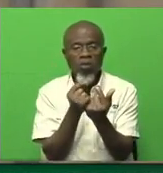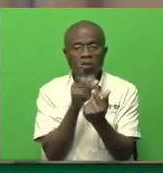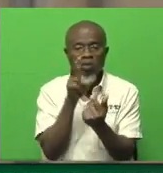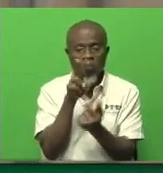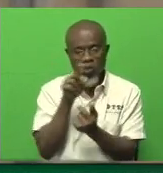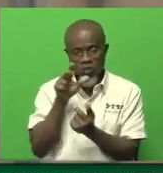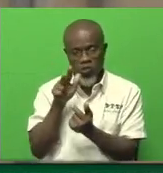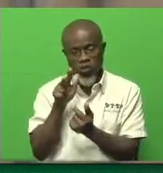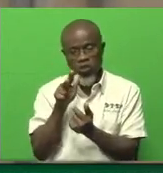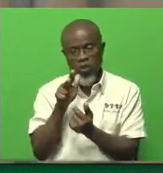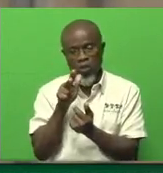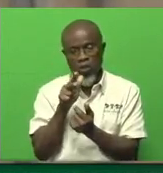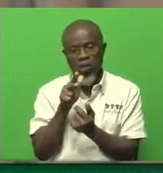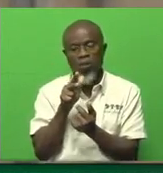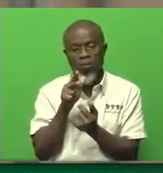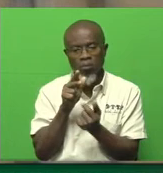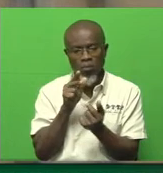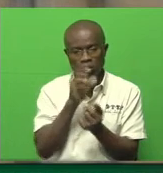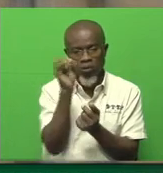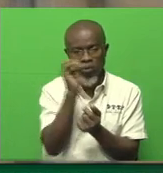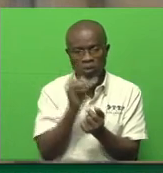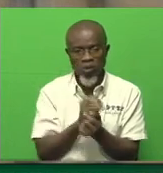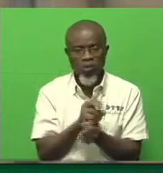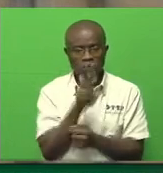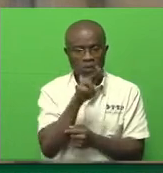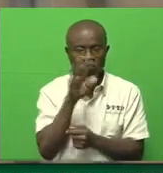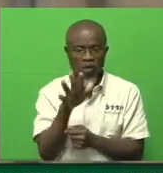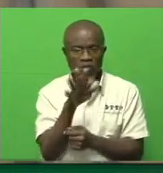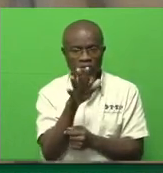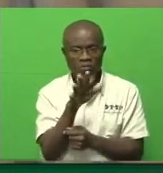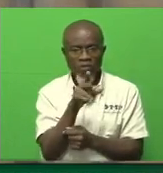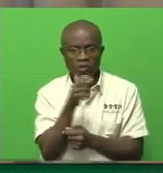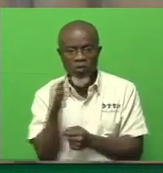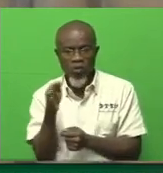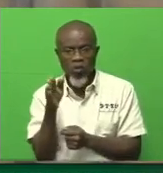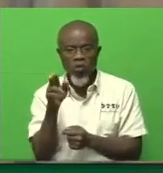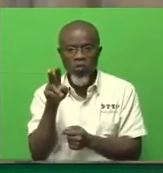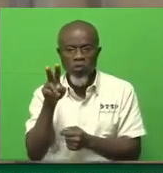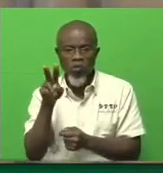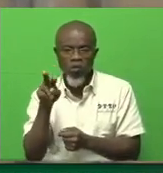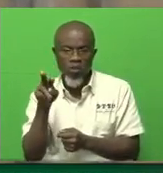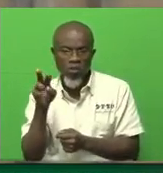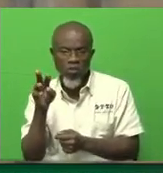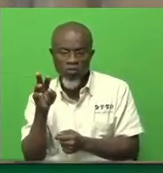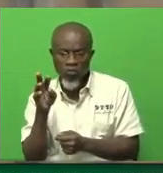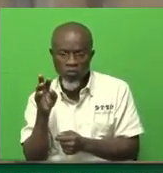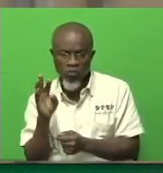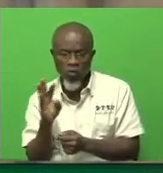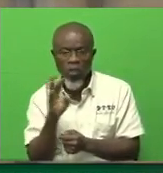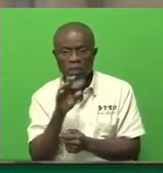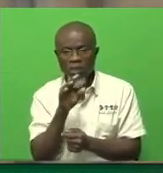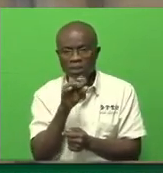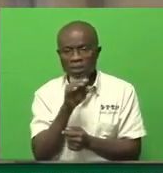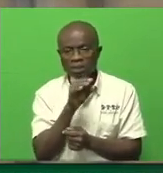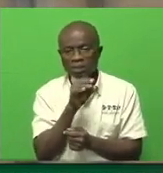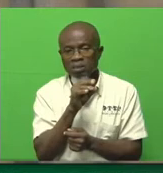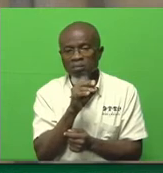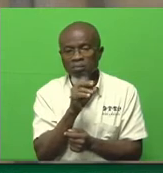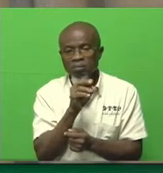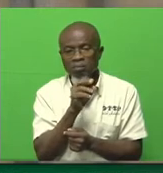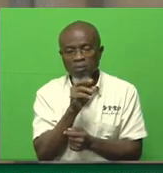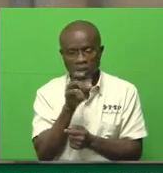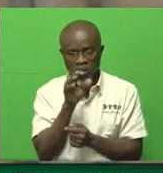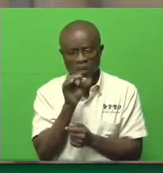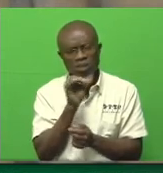were users the 25 to 34 age group 22 percent and the 35 to 44 21